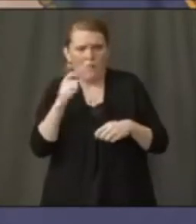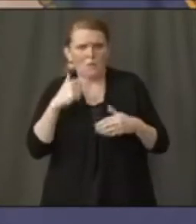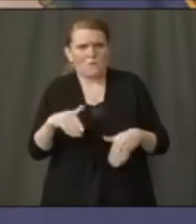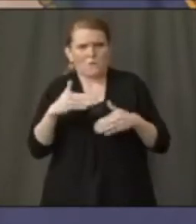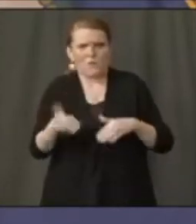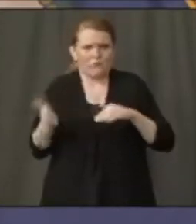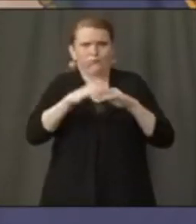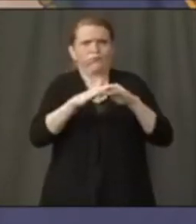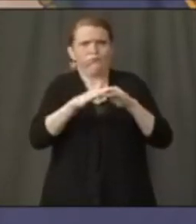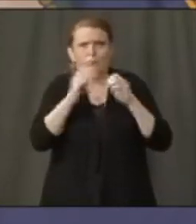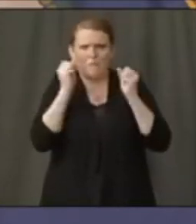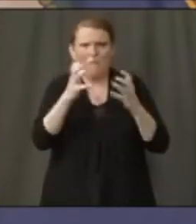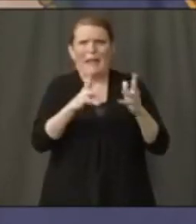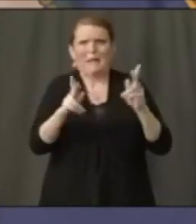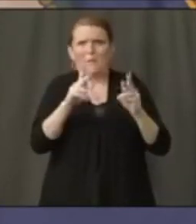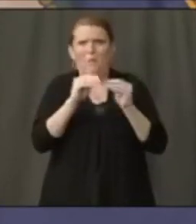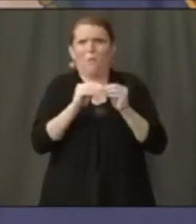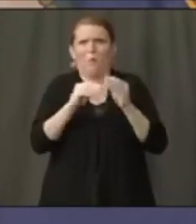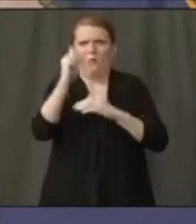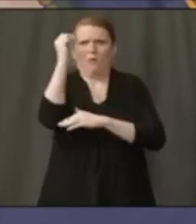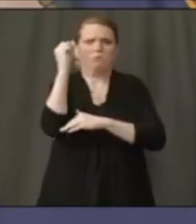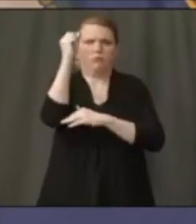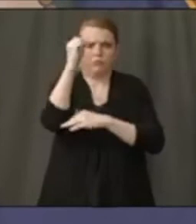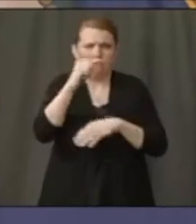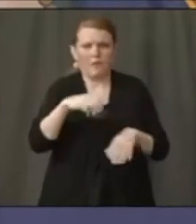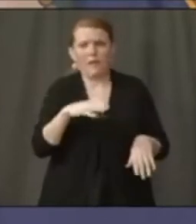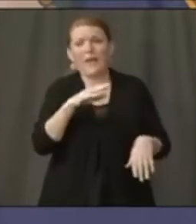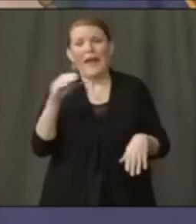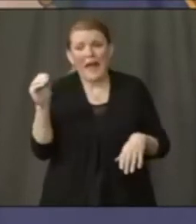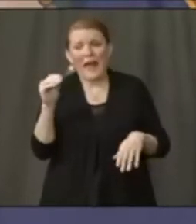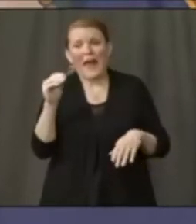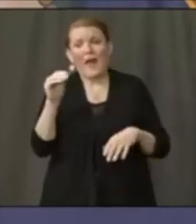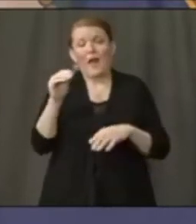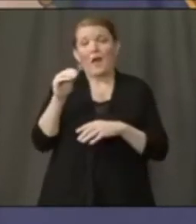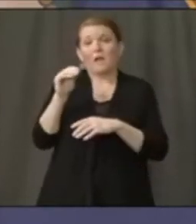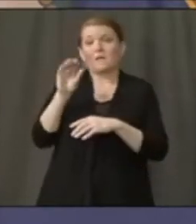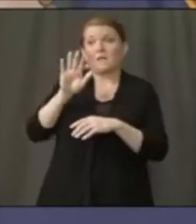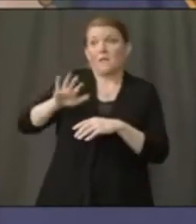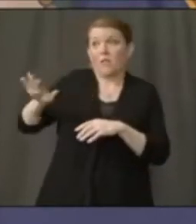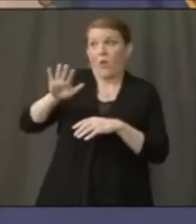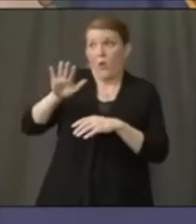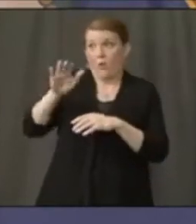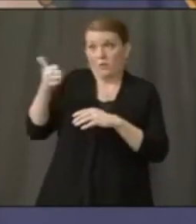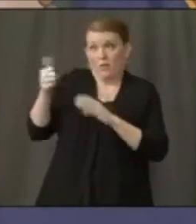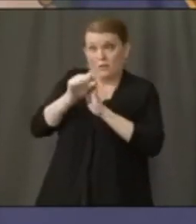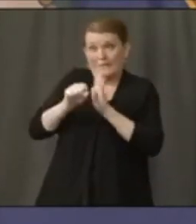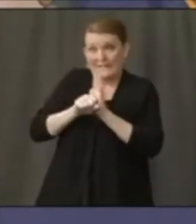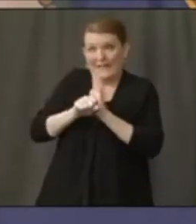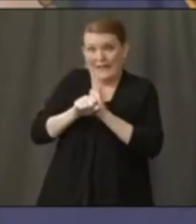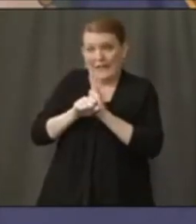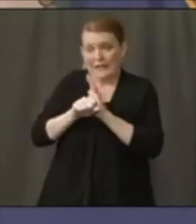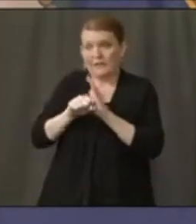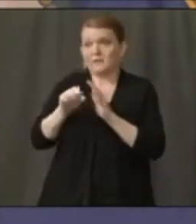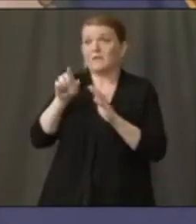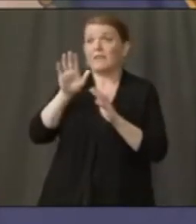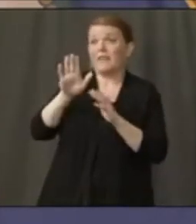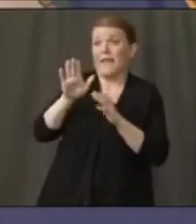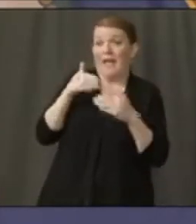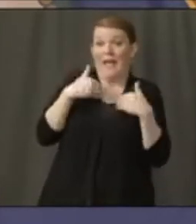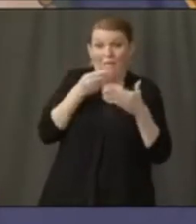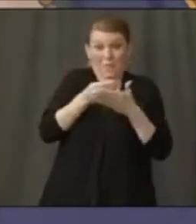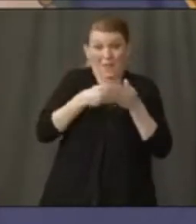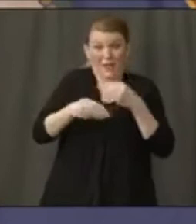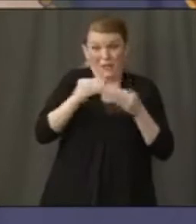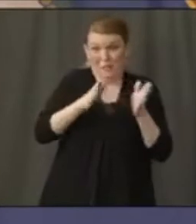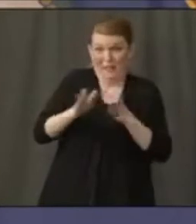for states is about 20%. That means their revenues are down about 20% from what they had budgeted. That's across the